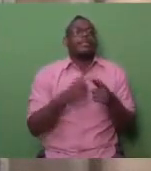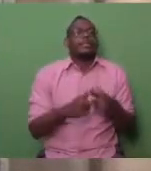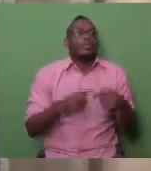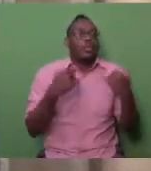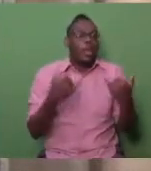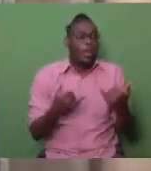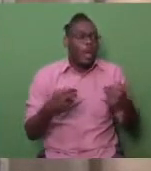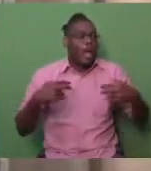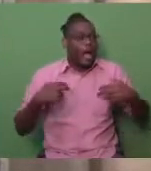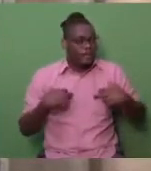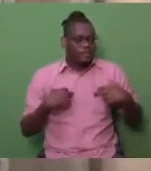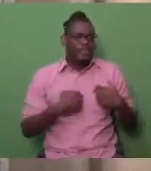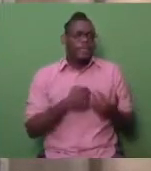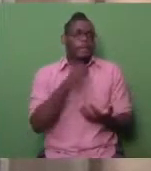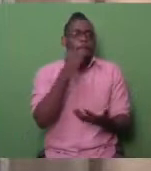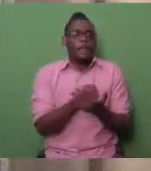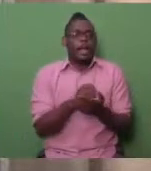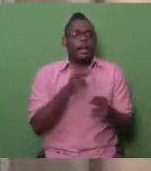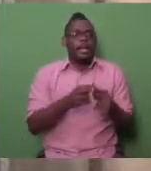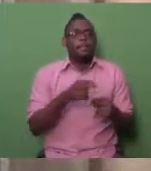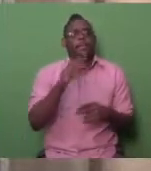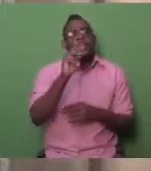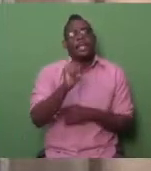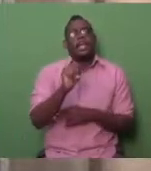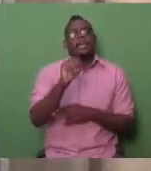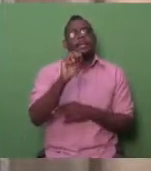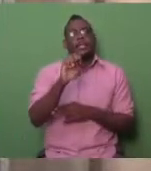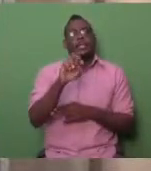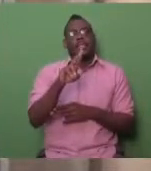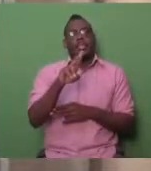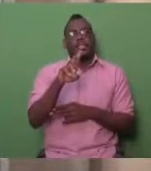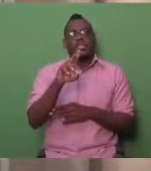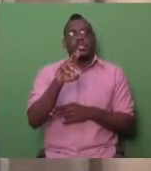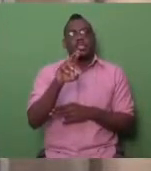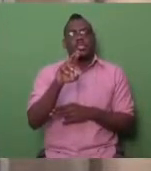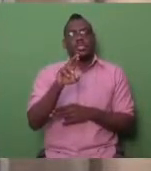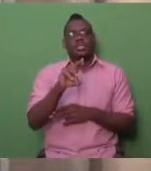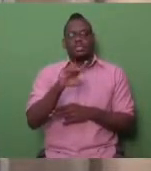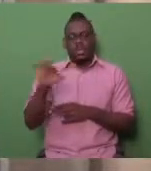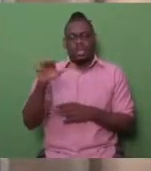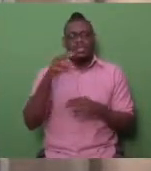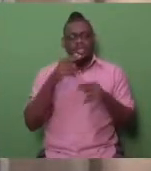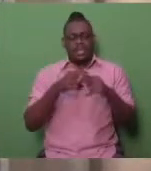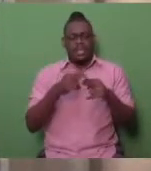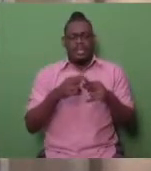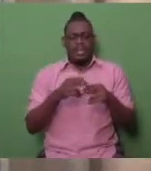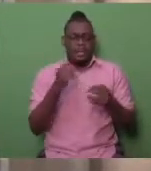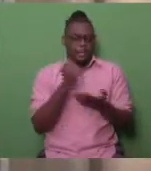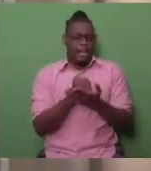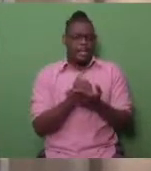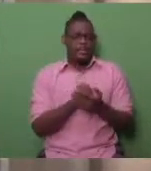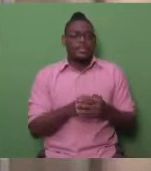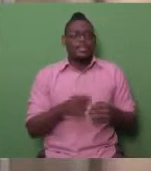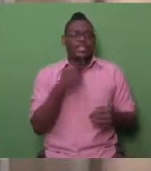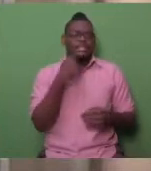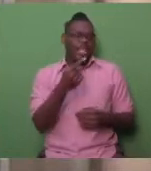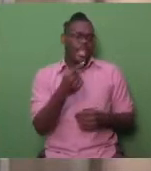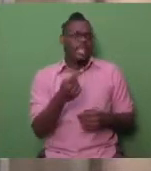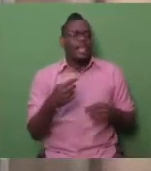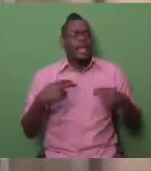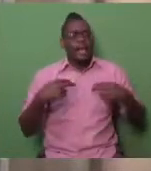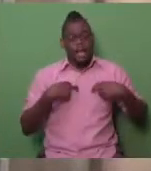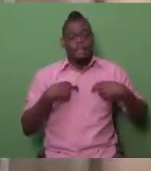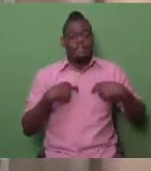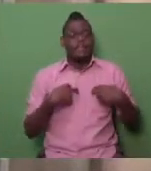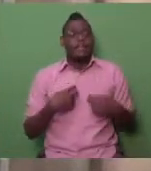incredible achievement in a COVID pandemic, especially when you have at your aid a politician as a brother.